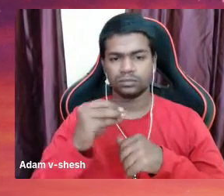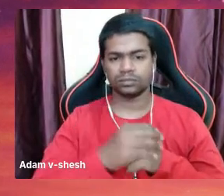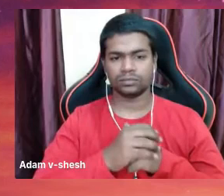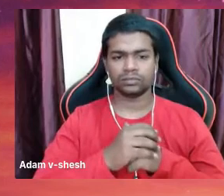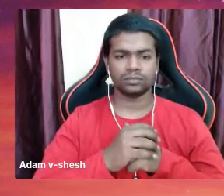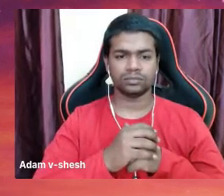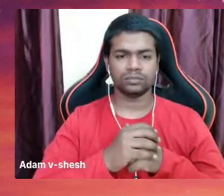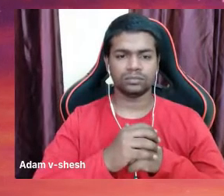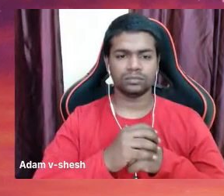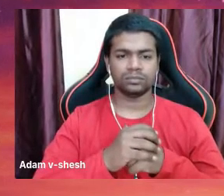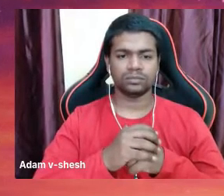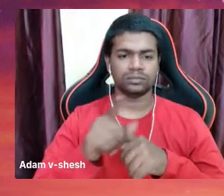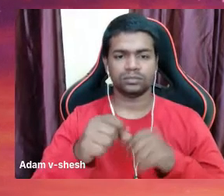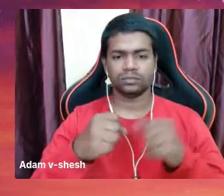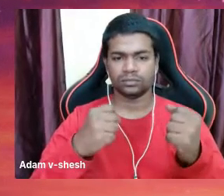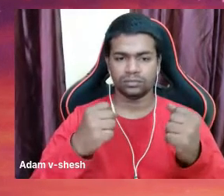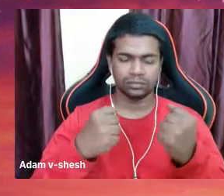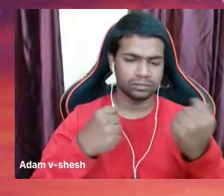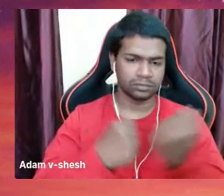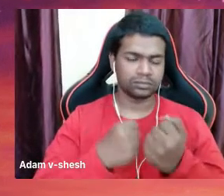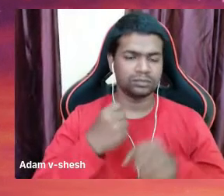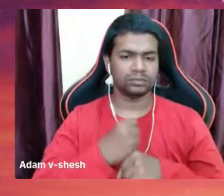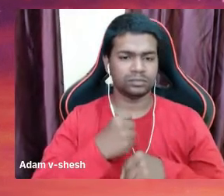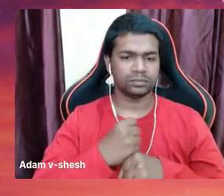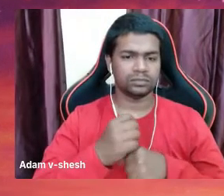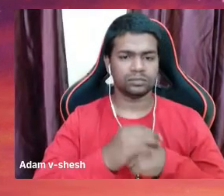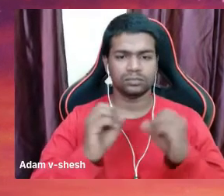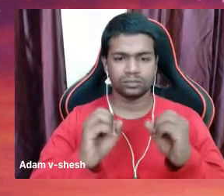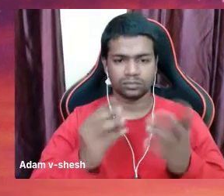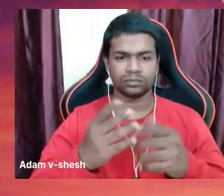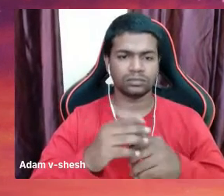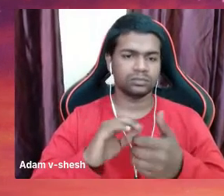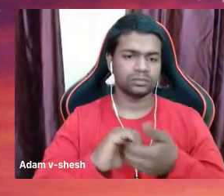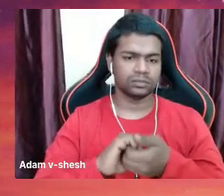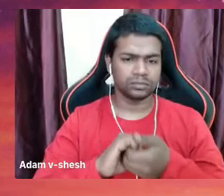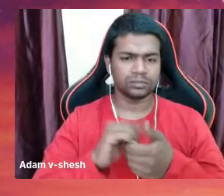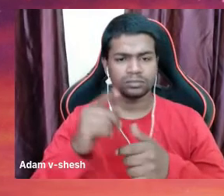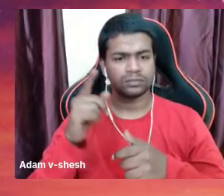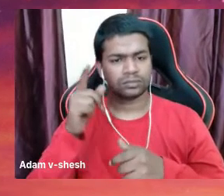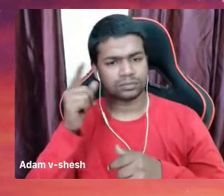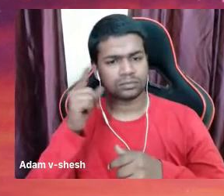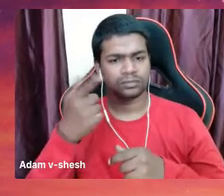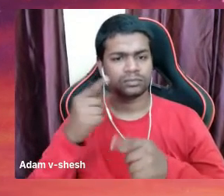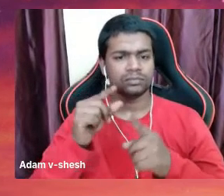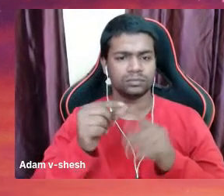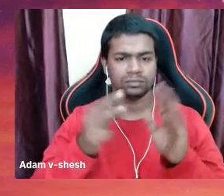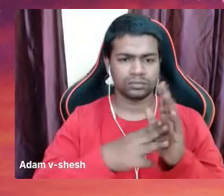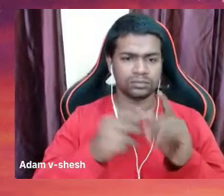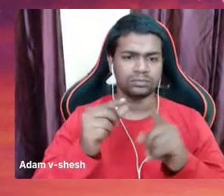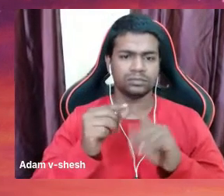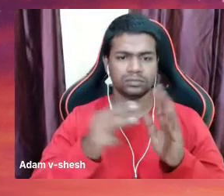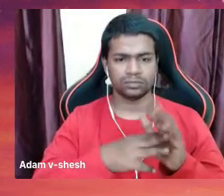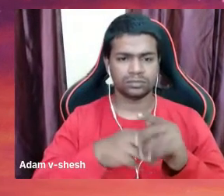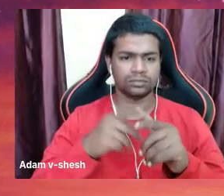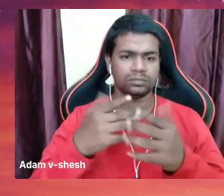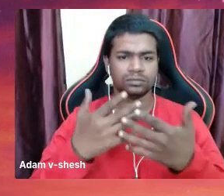So I, with a very supportive government, right, which is very startup friendly, how many times do you hear of a prime minister talk about startups in